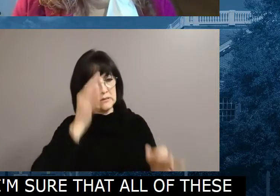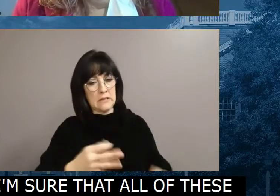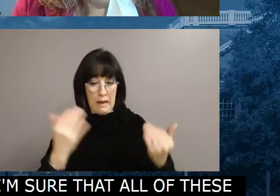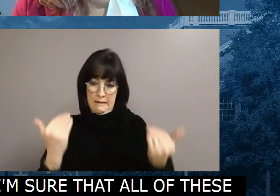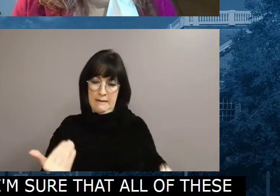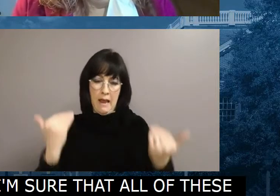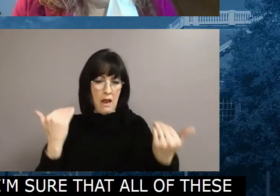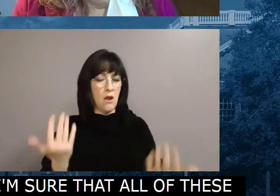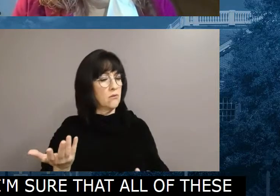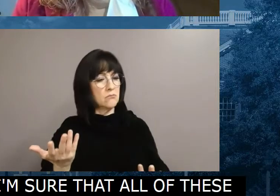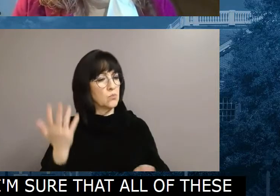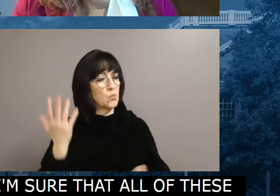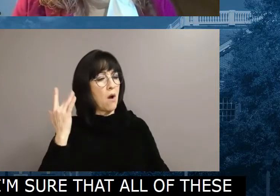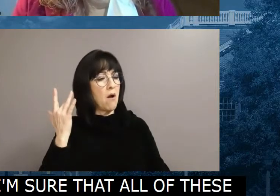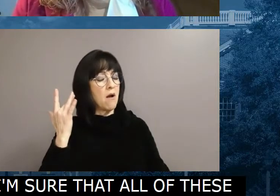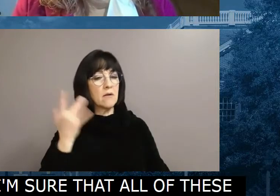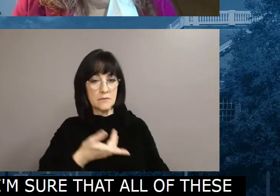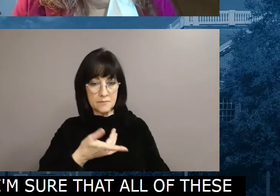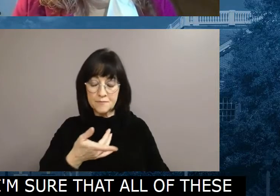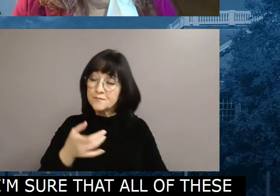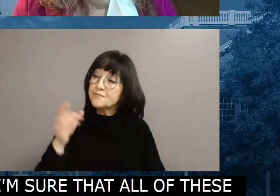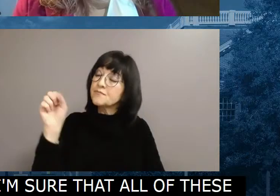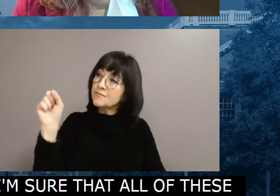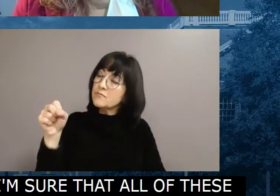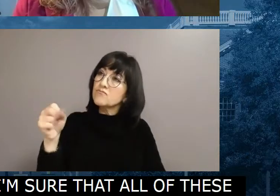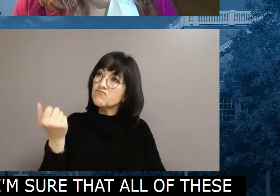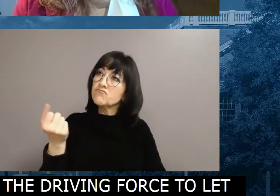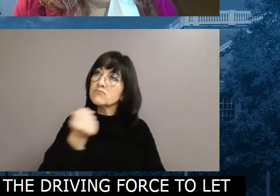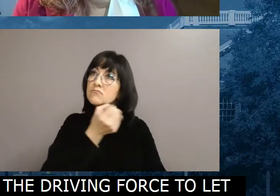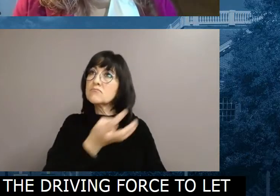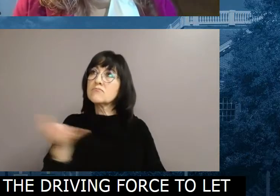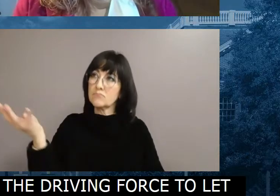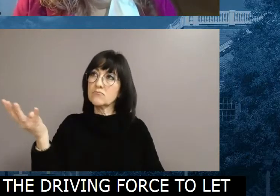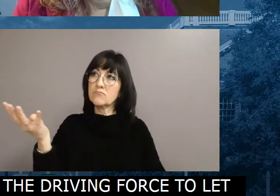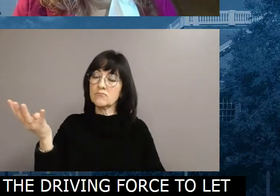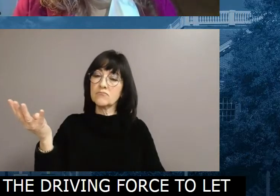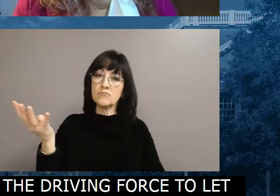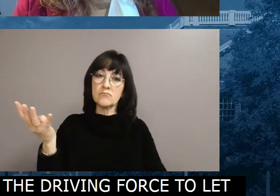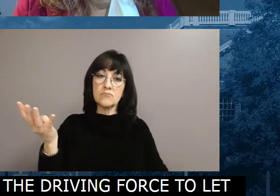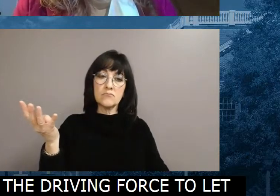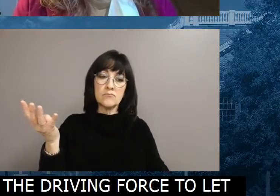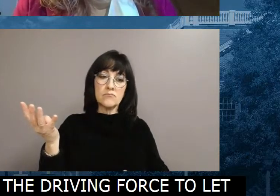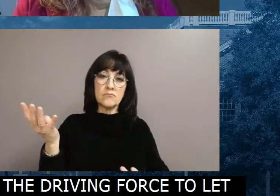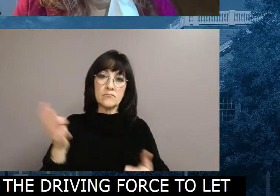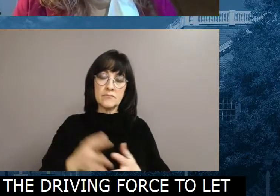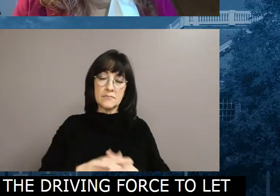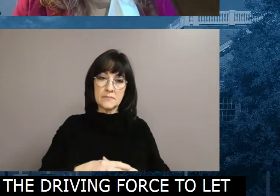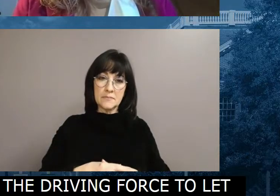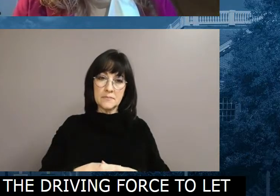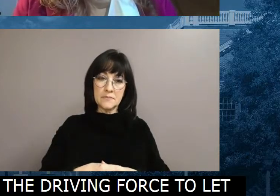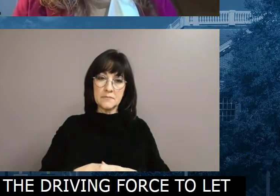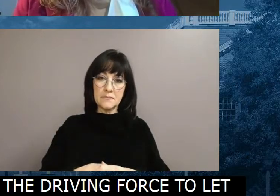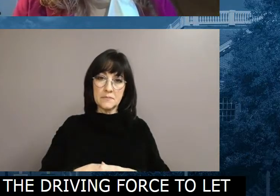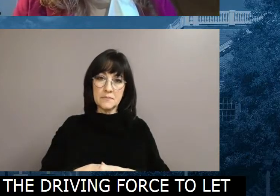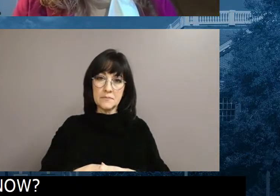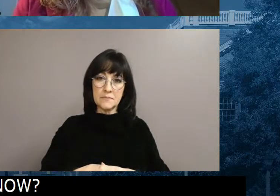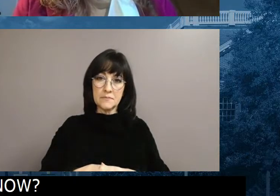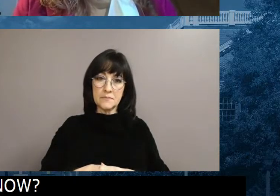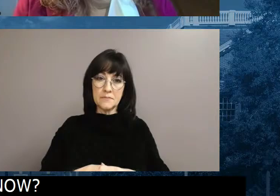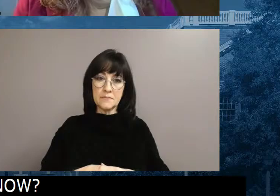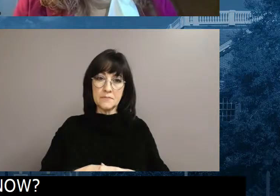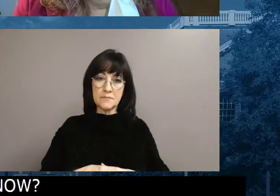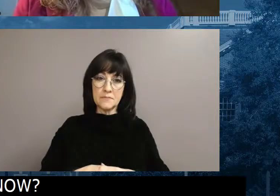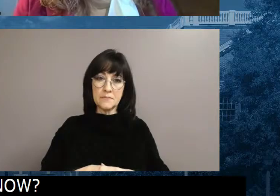touched on each of them, and I'll start it off. One was just the friction in